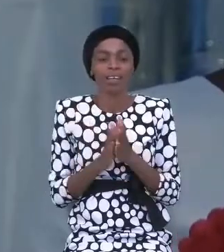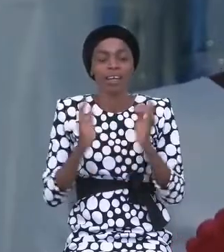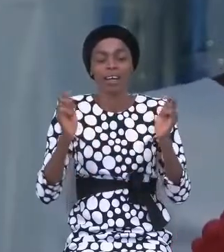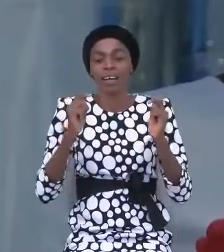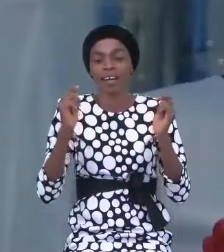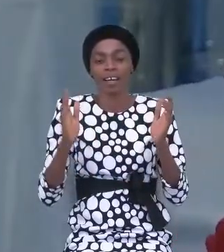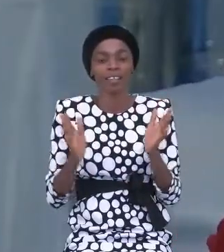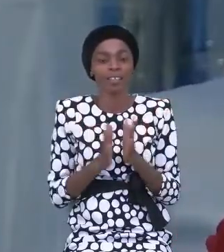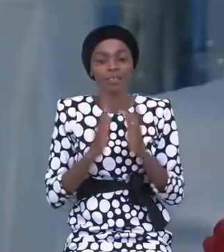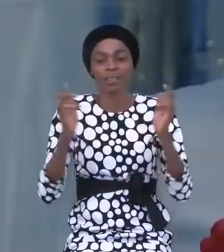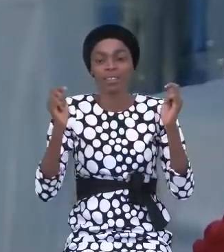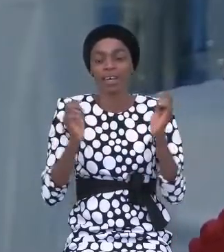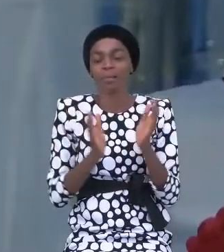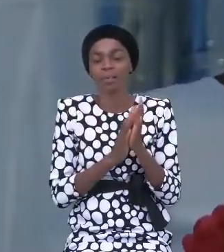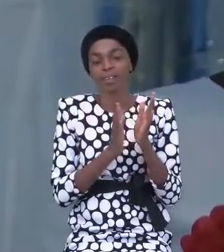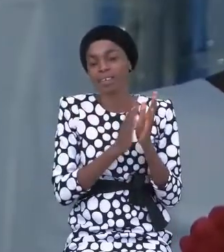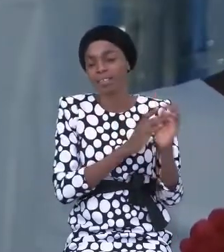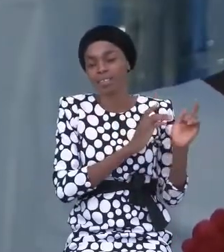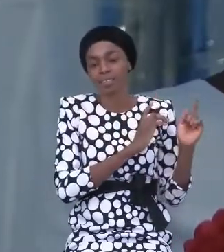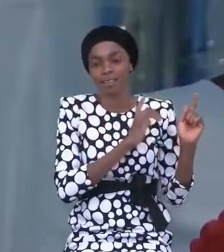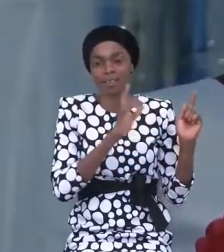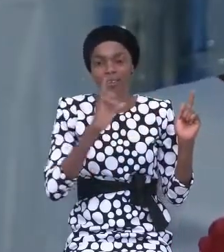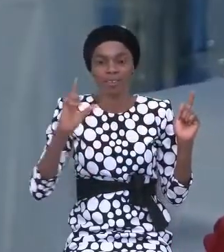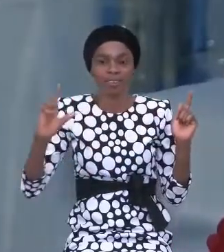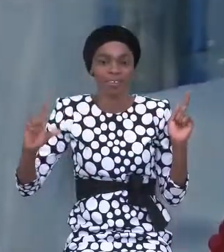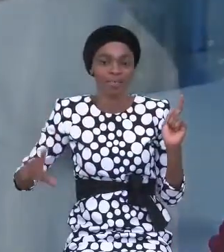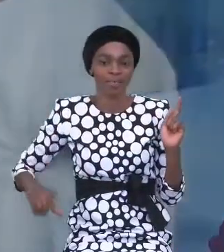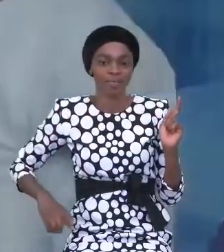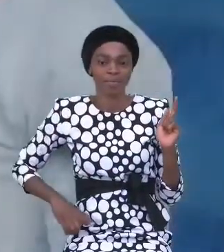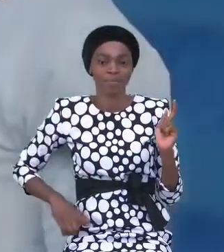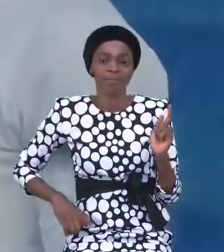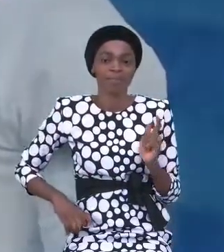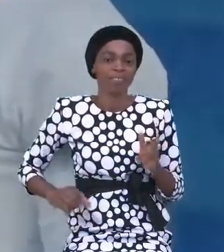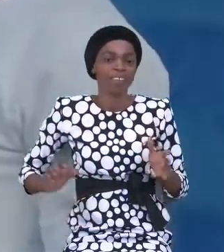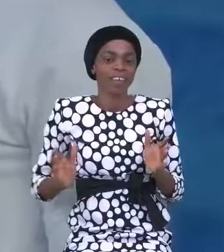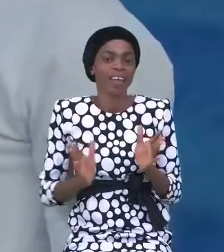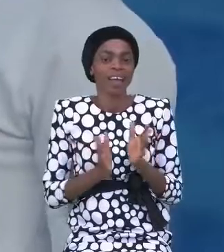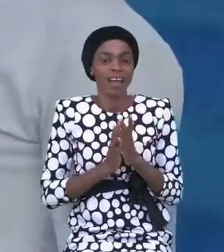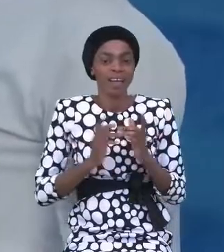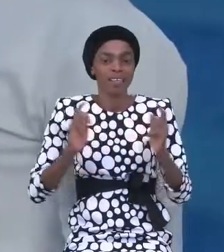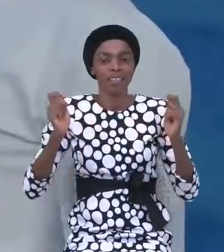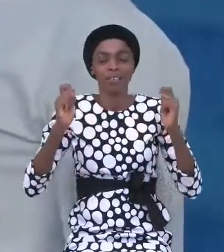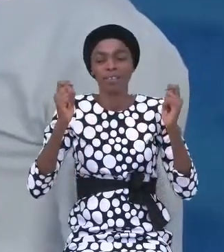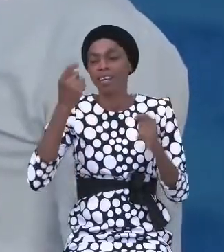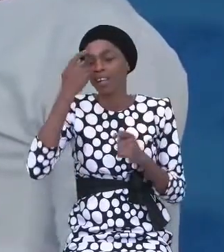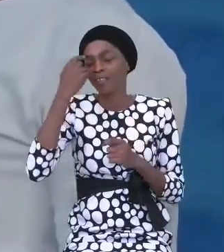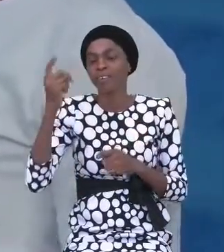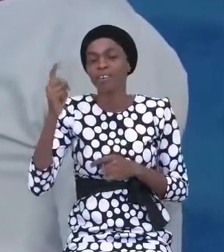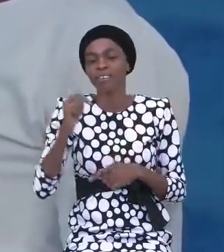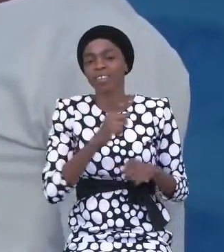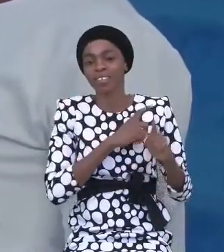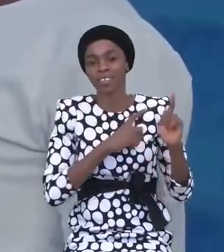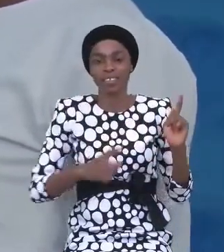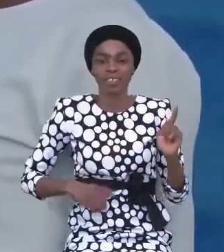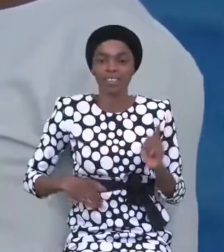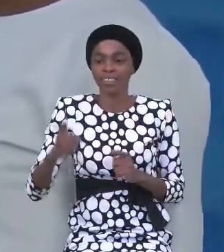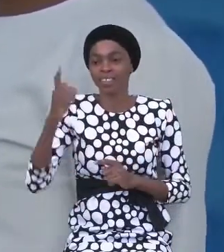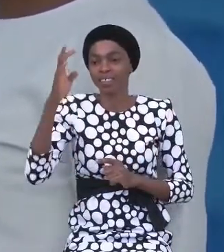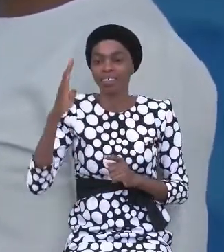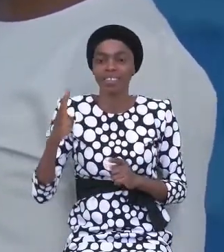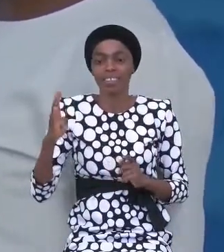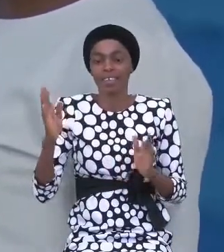Hallelujah, hallelujah, praise the Lord, praise the Lord. Hallelujah, for the